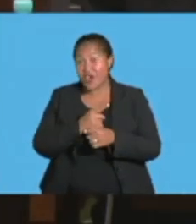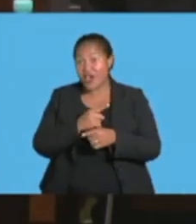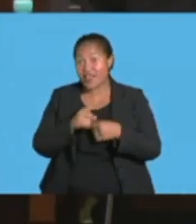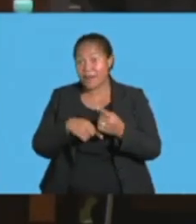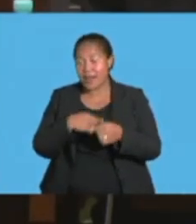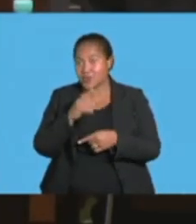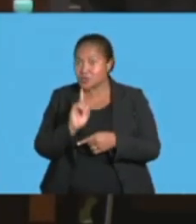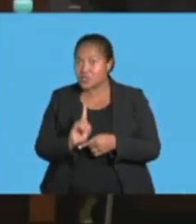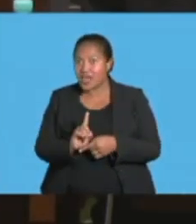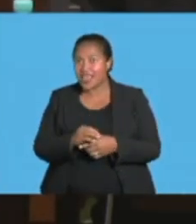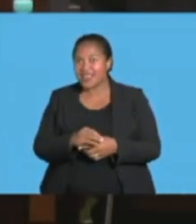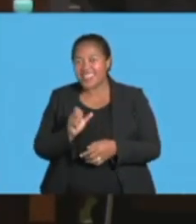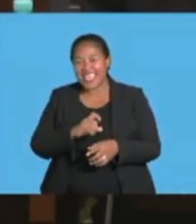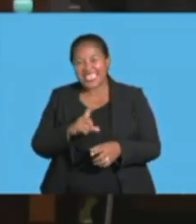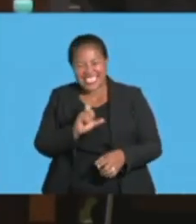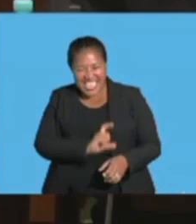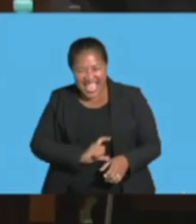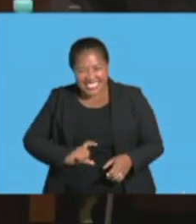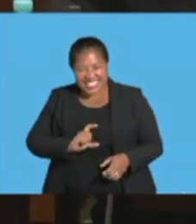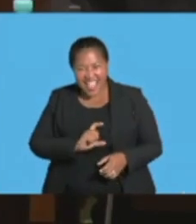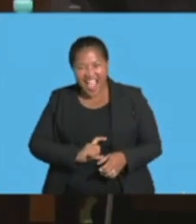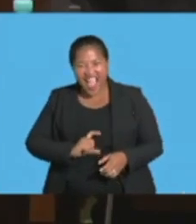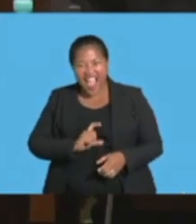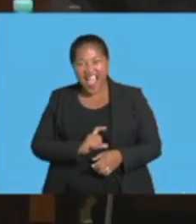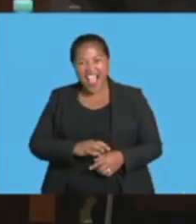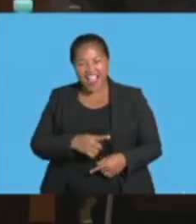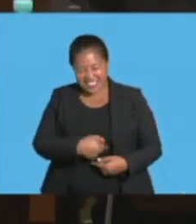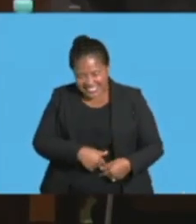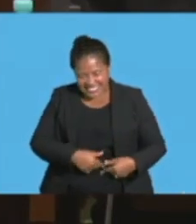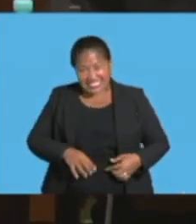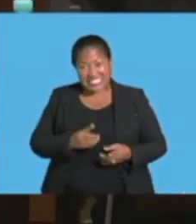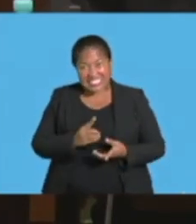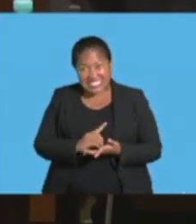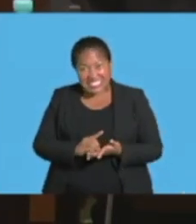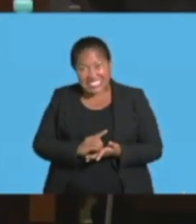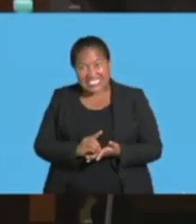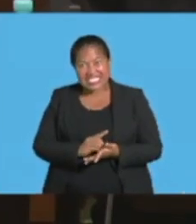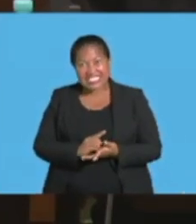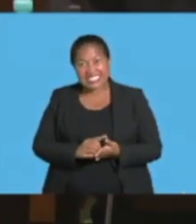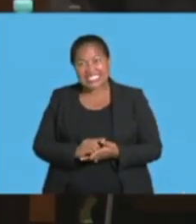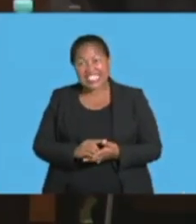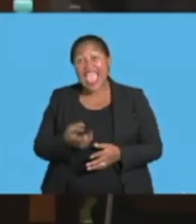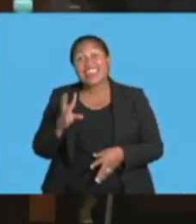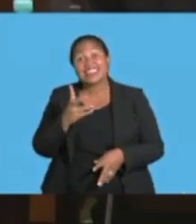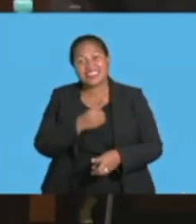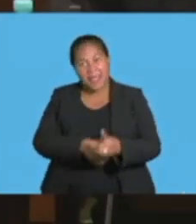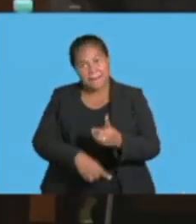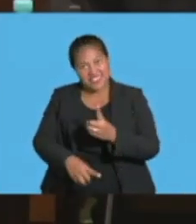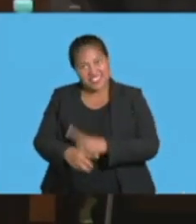is cancers, cardiovascular diseases, chronic respiratory diseases, and diabetes.